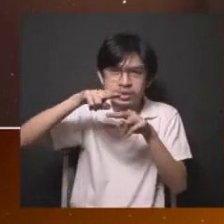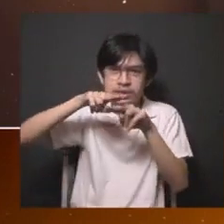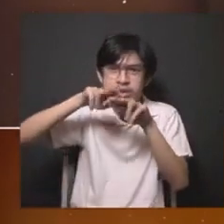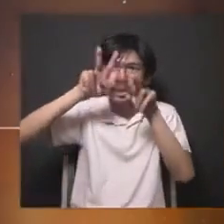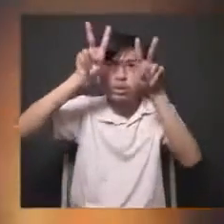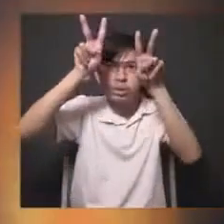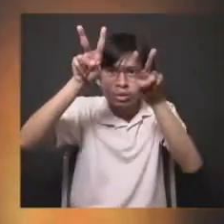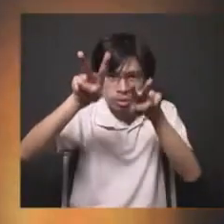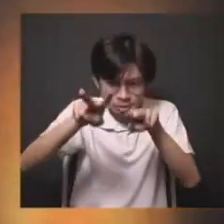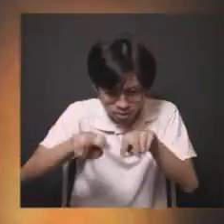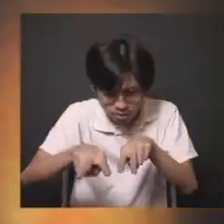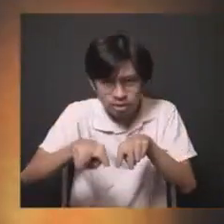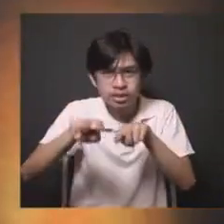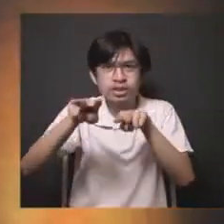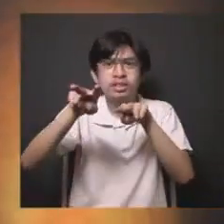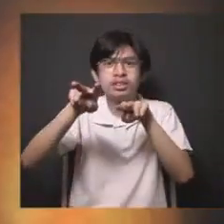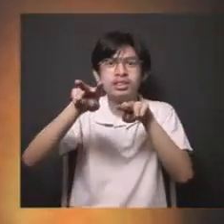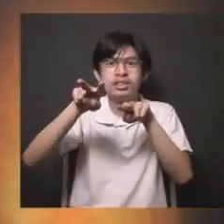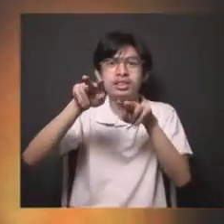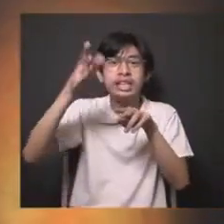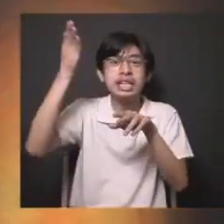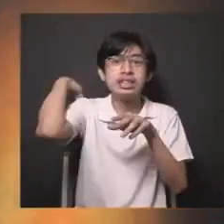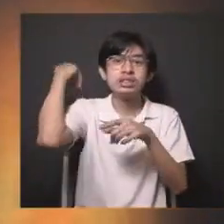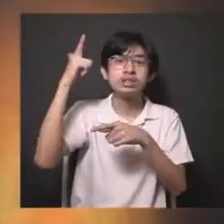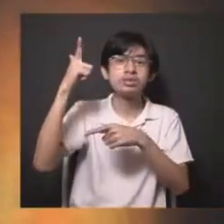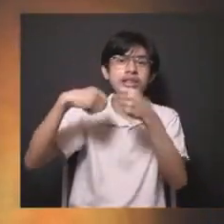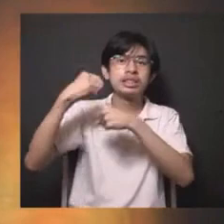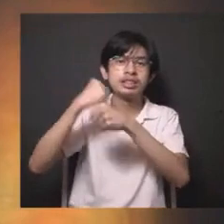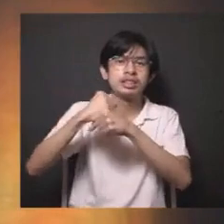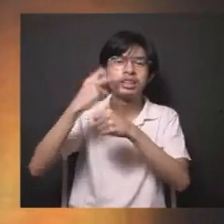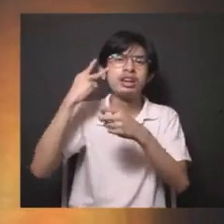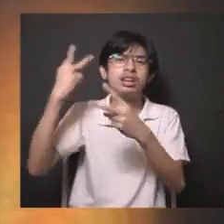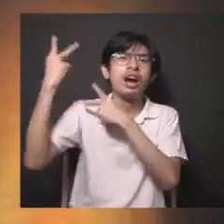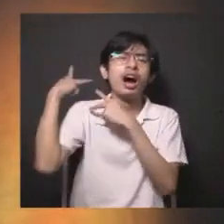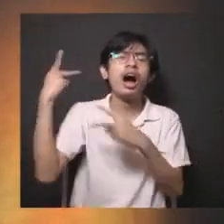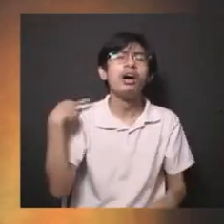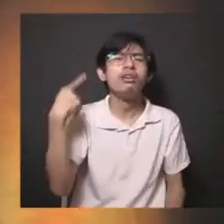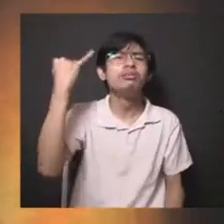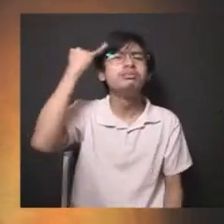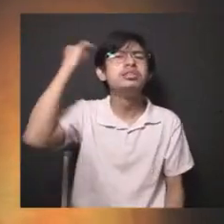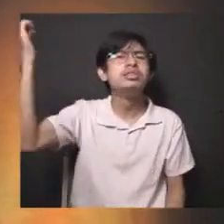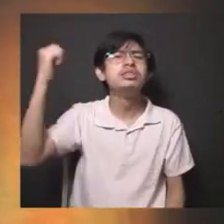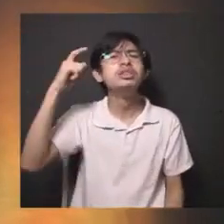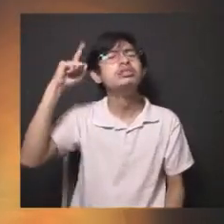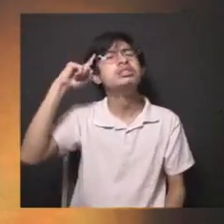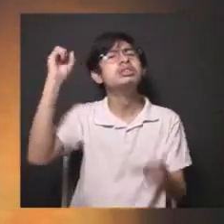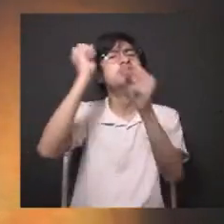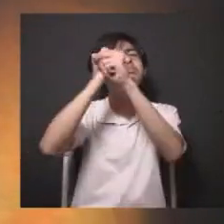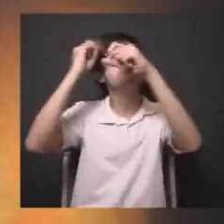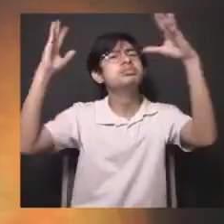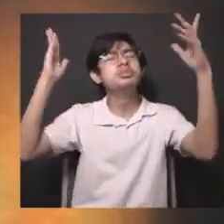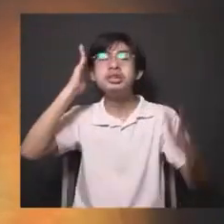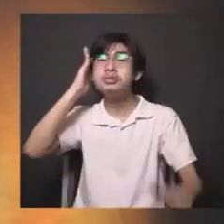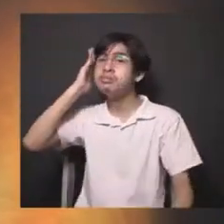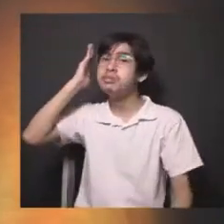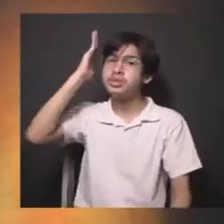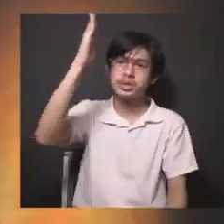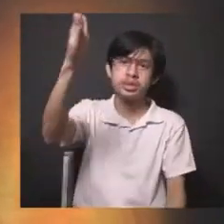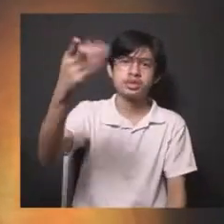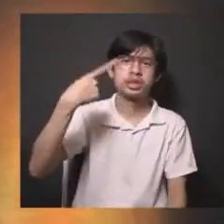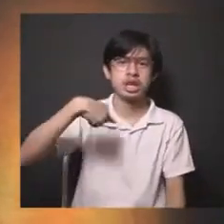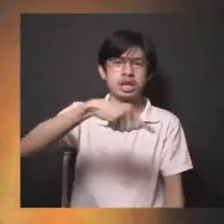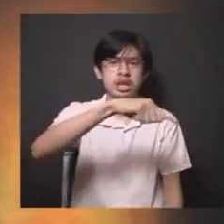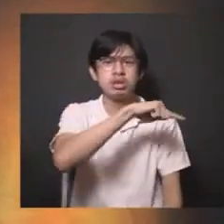dream of Joseph. And in that dream, he shared to his brothers that he said that one day, all of you will bow